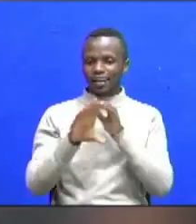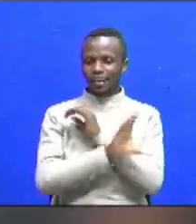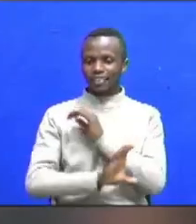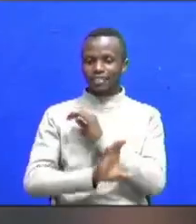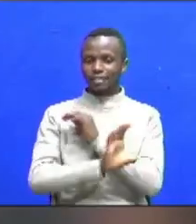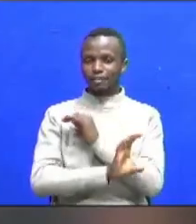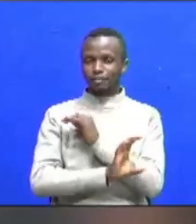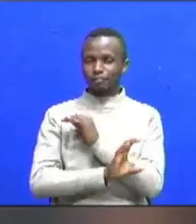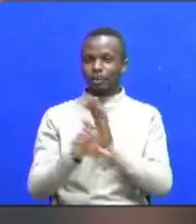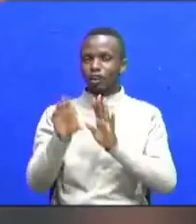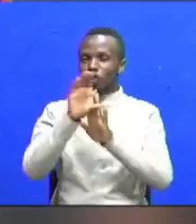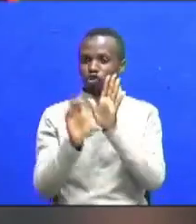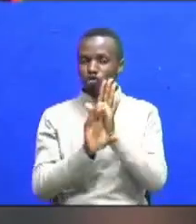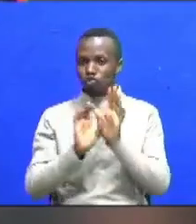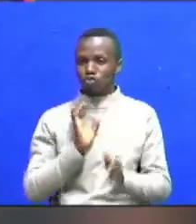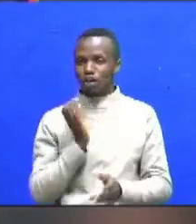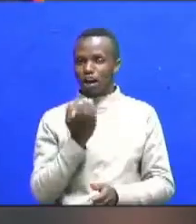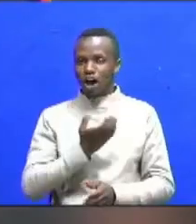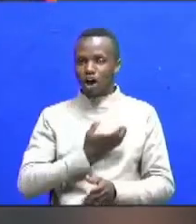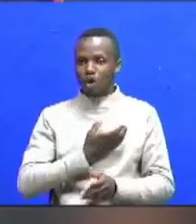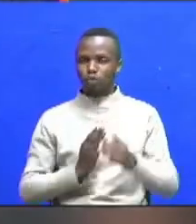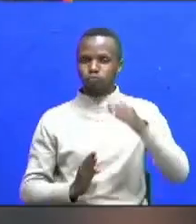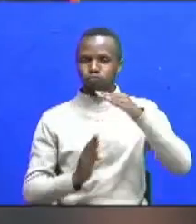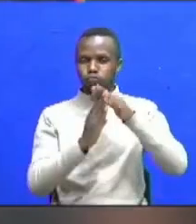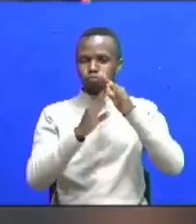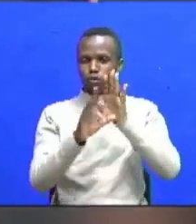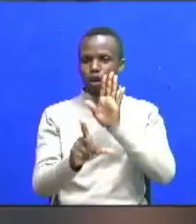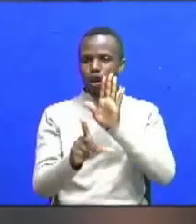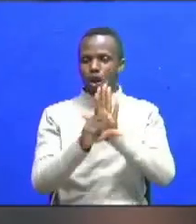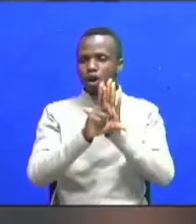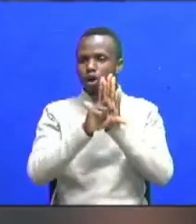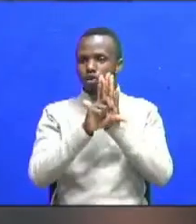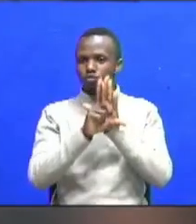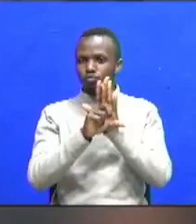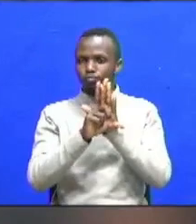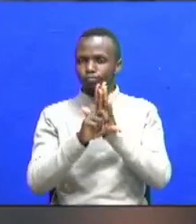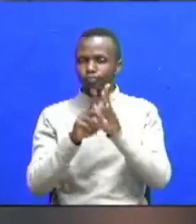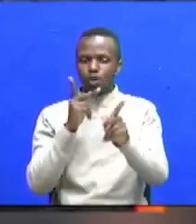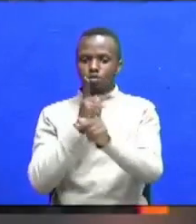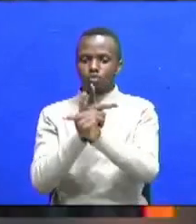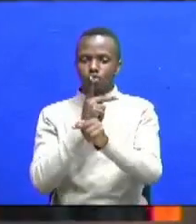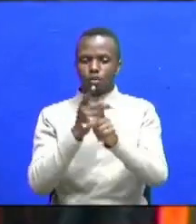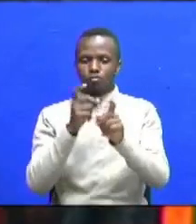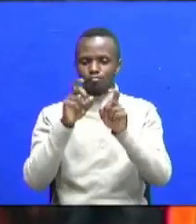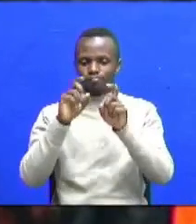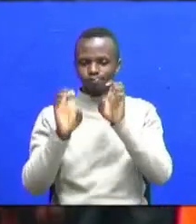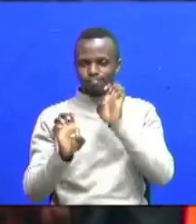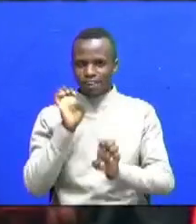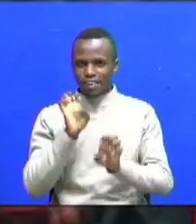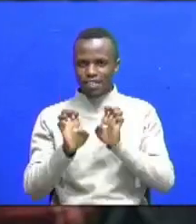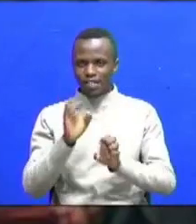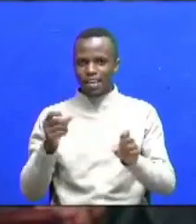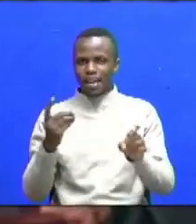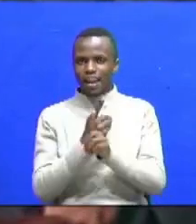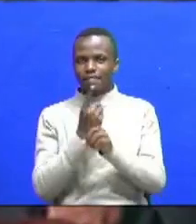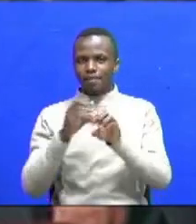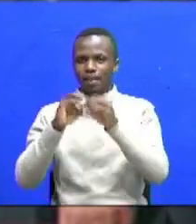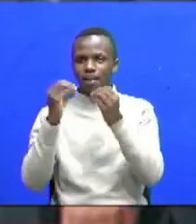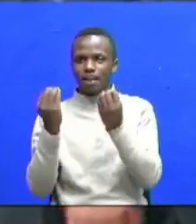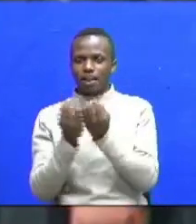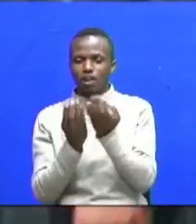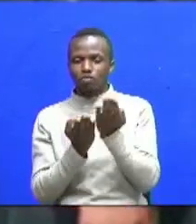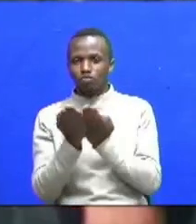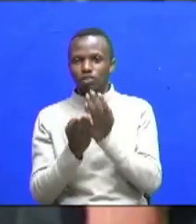The Constitution, the supreme law of the land, yet again put to the test as different organs stipulated to serve the